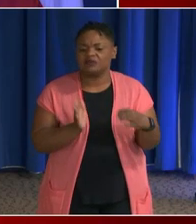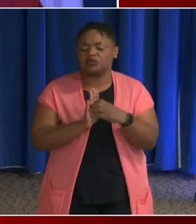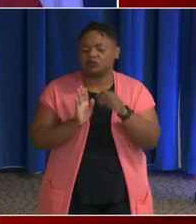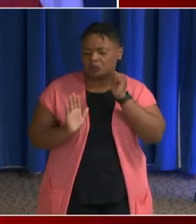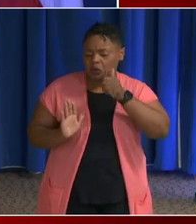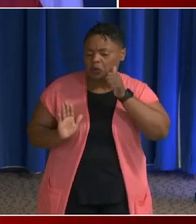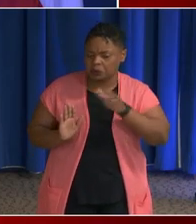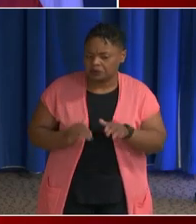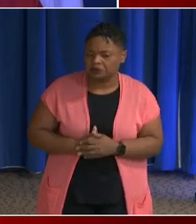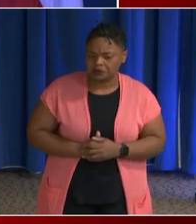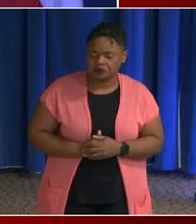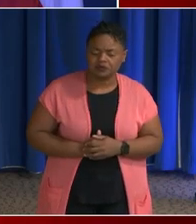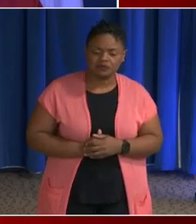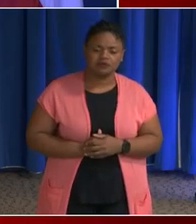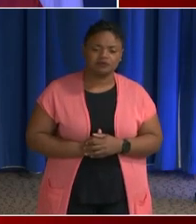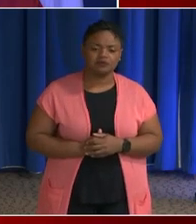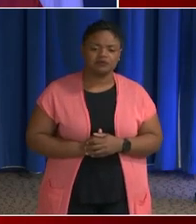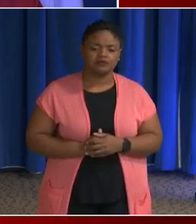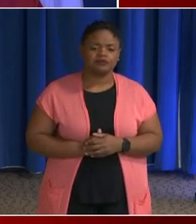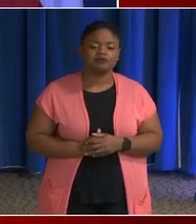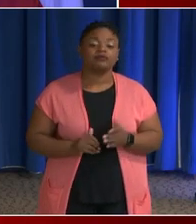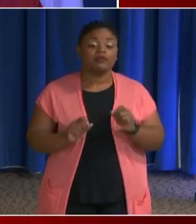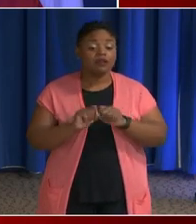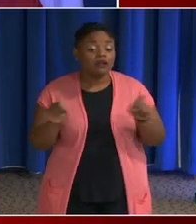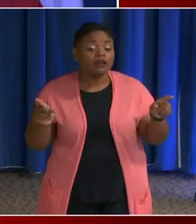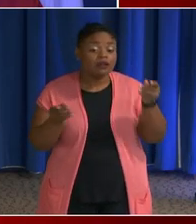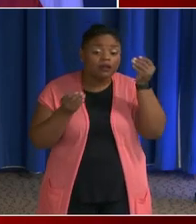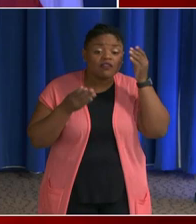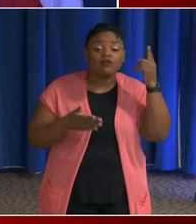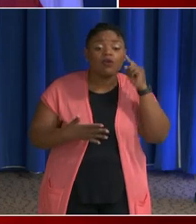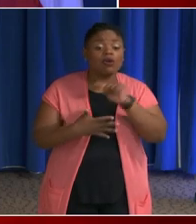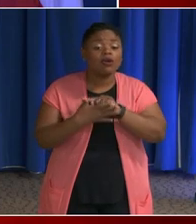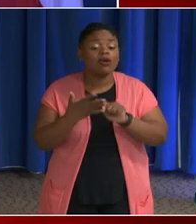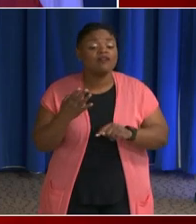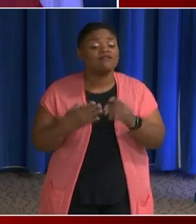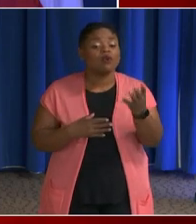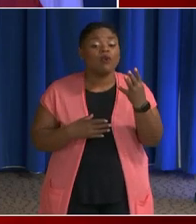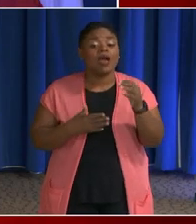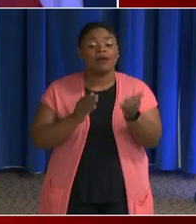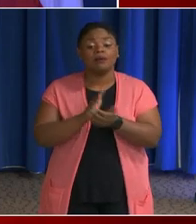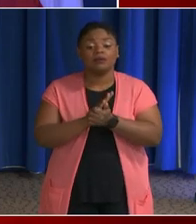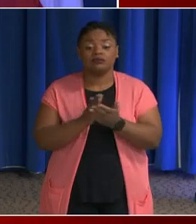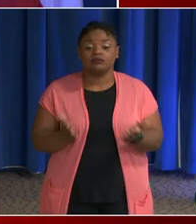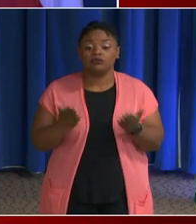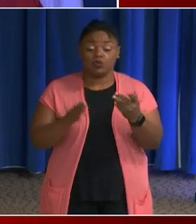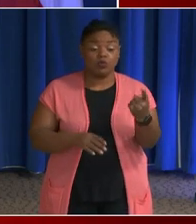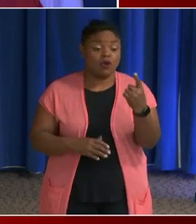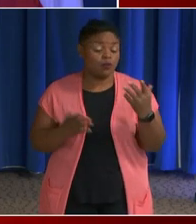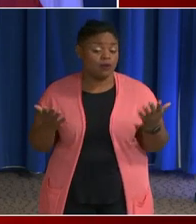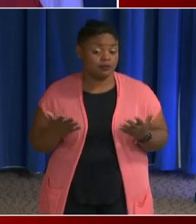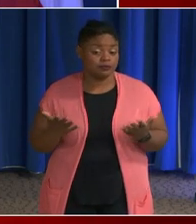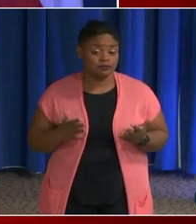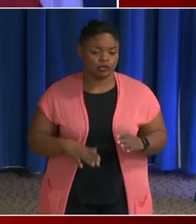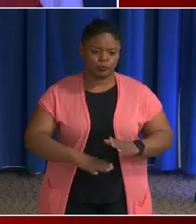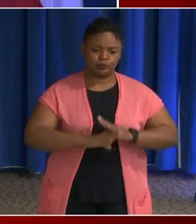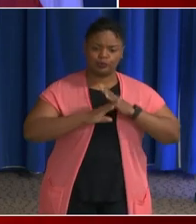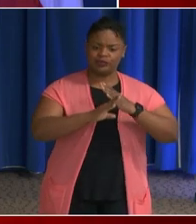And I've circulated notice of 4 amendments I'll be proposing, one which is prohibiting